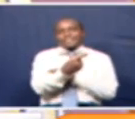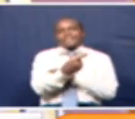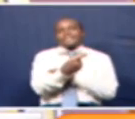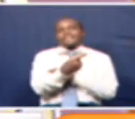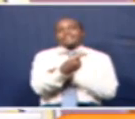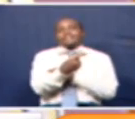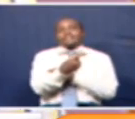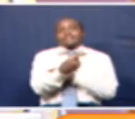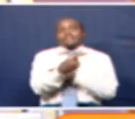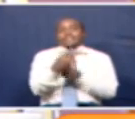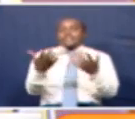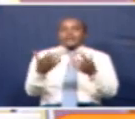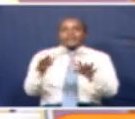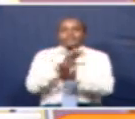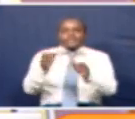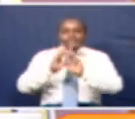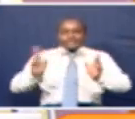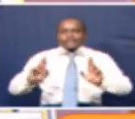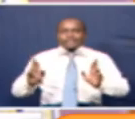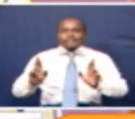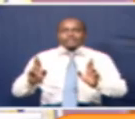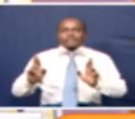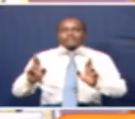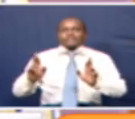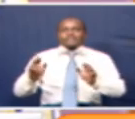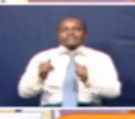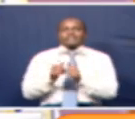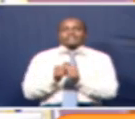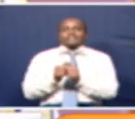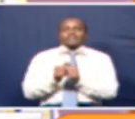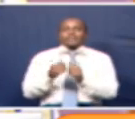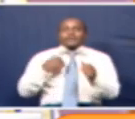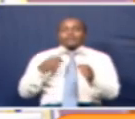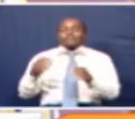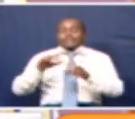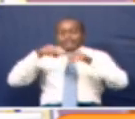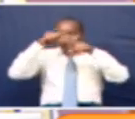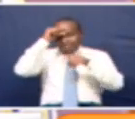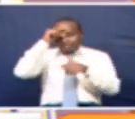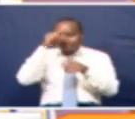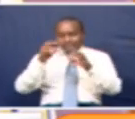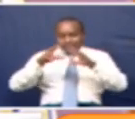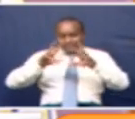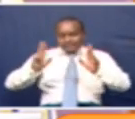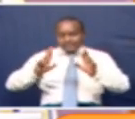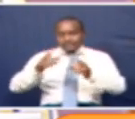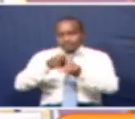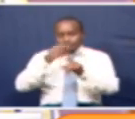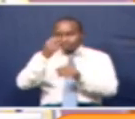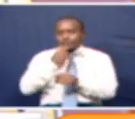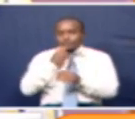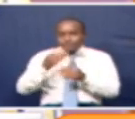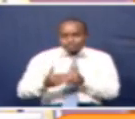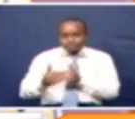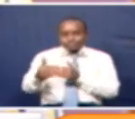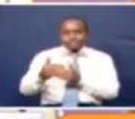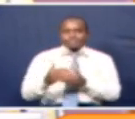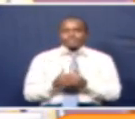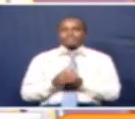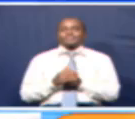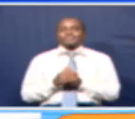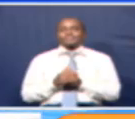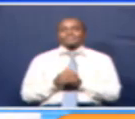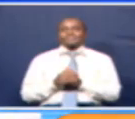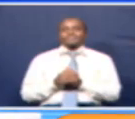the die is cast. There is a government that will be in place from Tuesday. Okay, so if they have